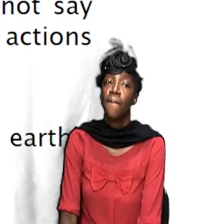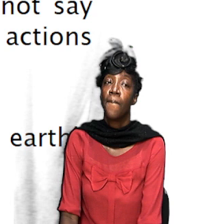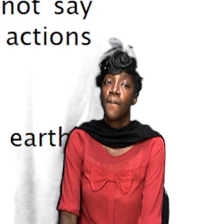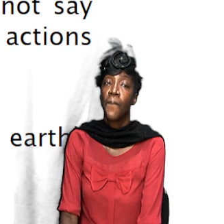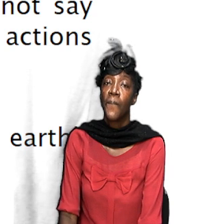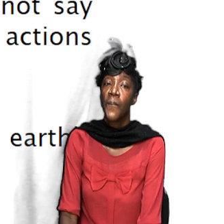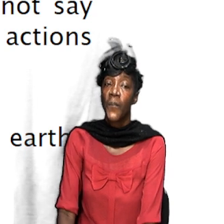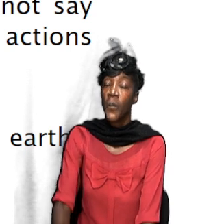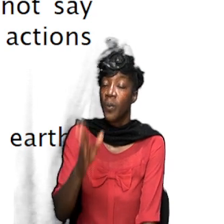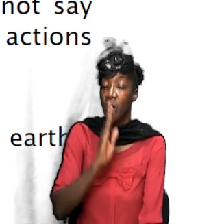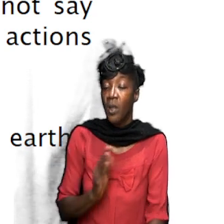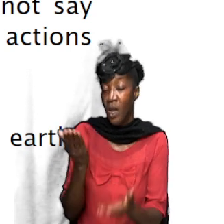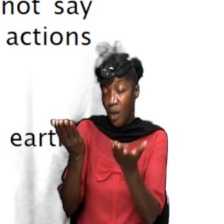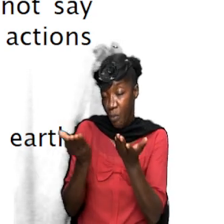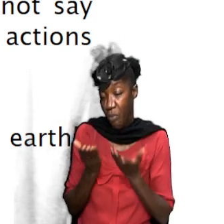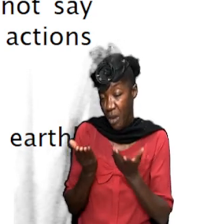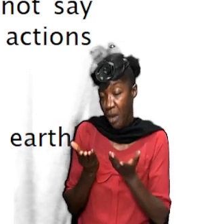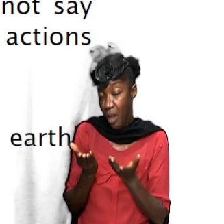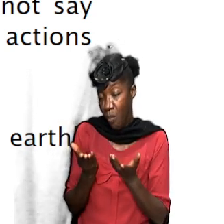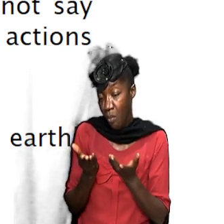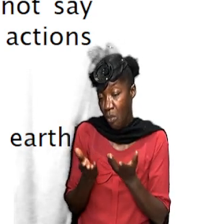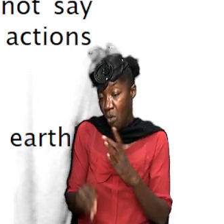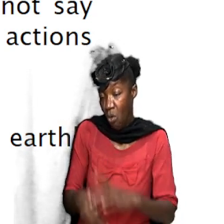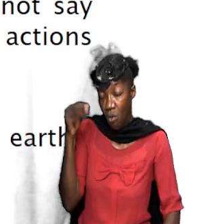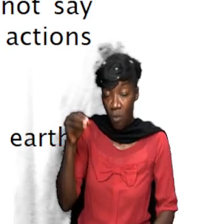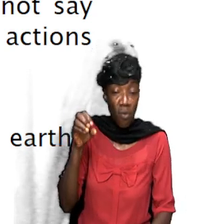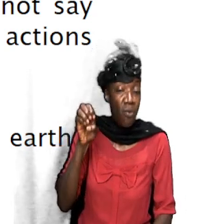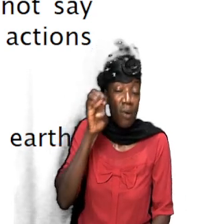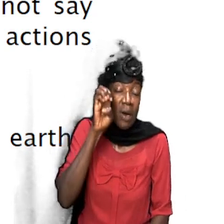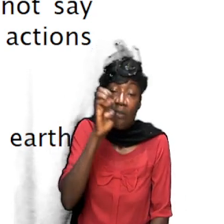It was God that brought them out of Egypt.